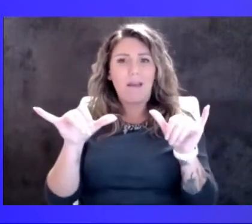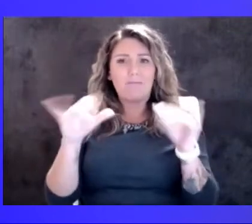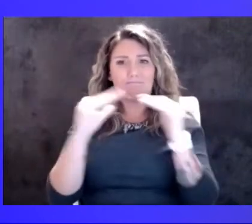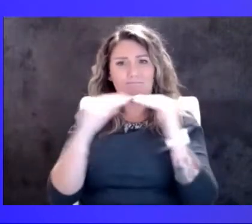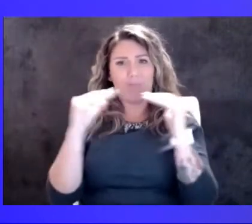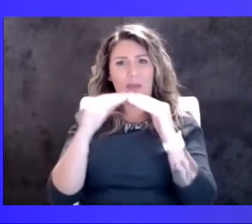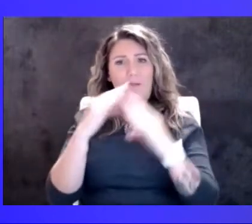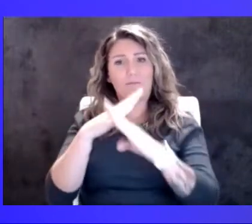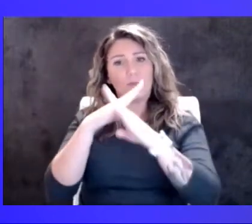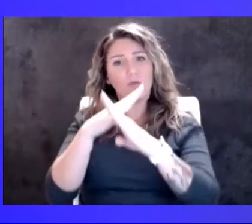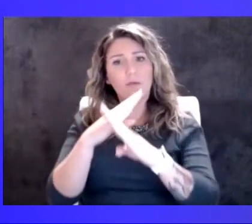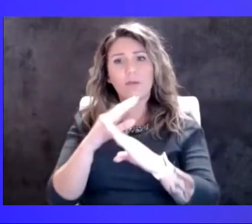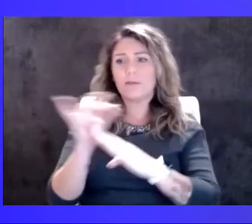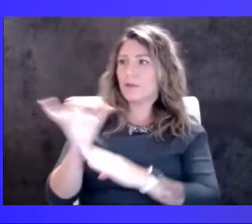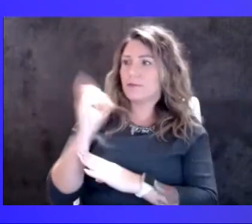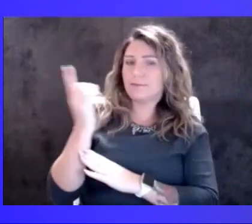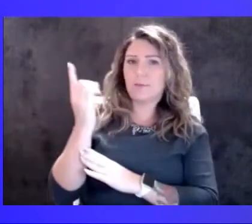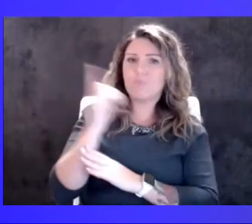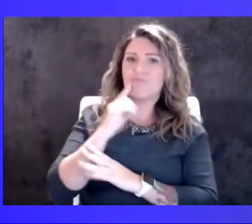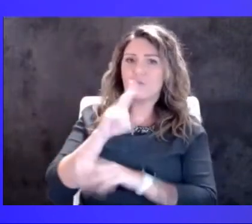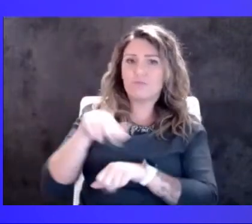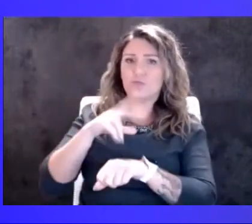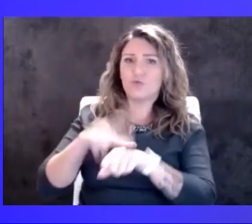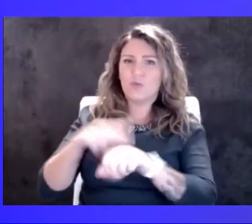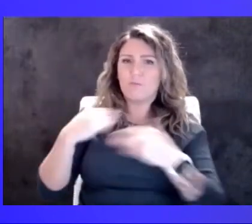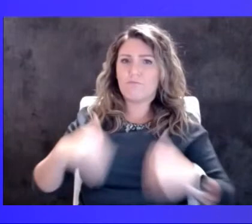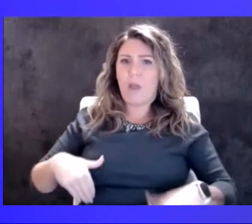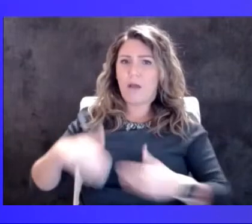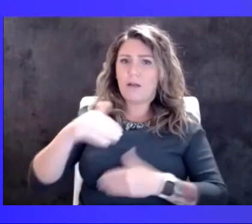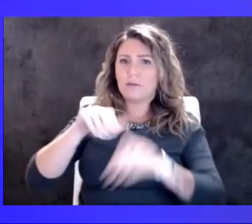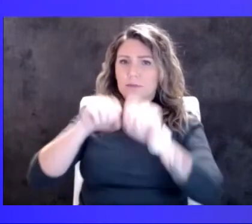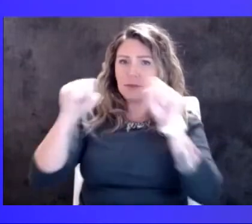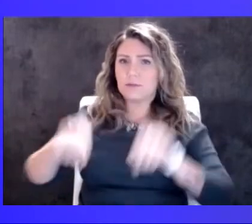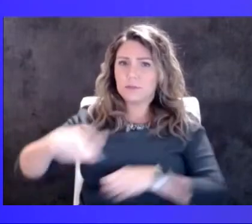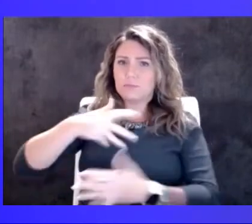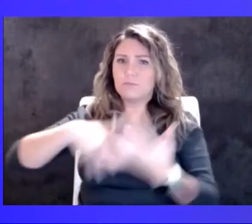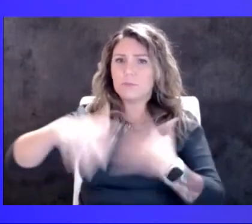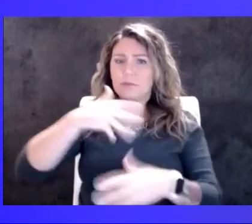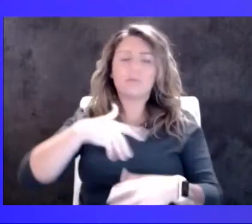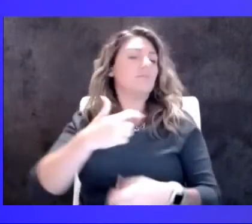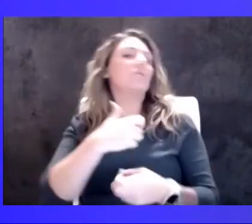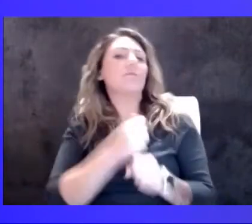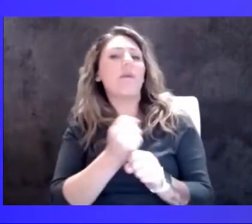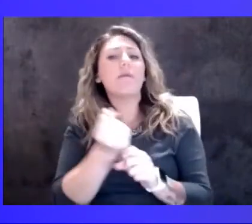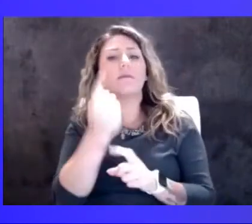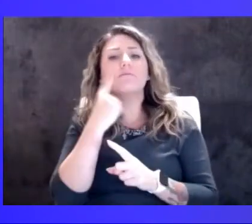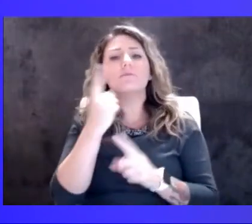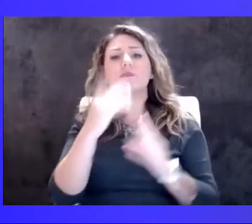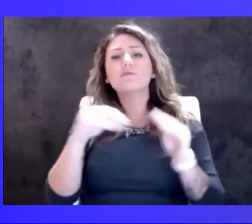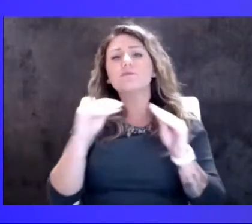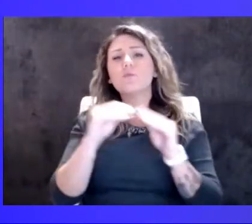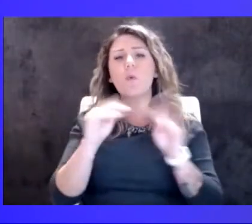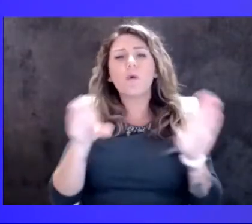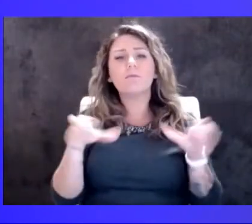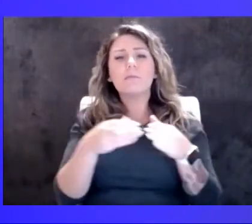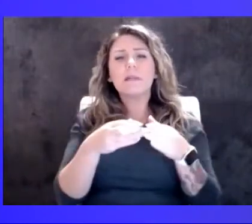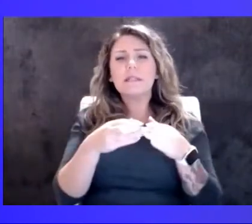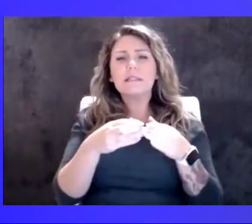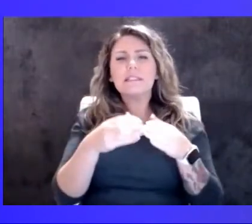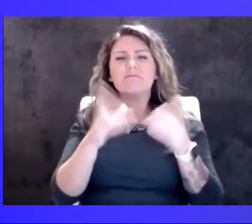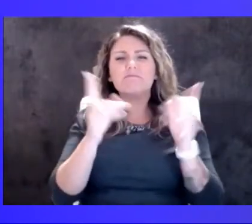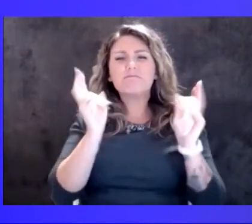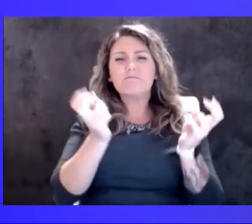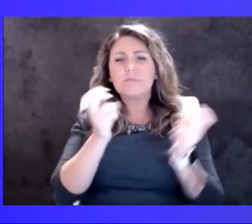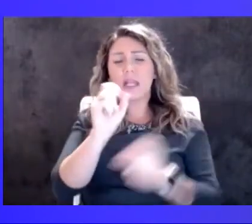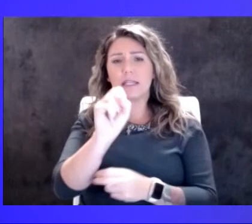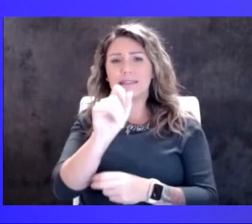who does have a normal immune system. So it does make sense to call this more of a series. These patients may just need a